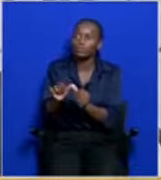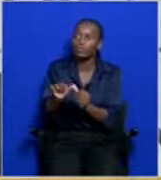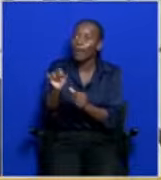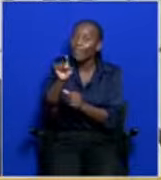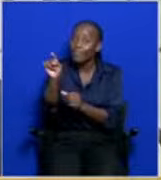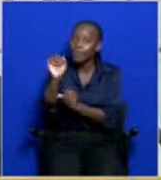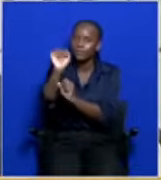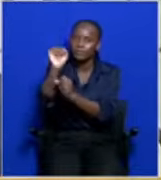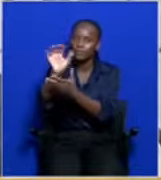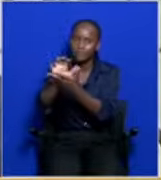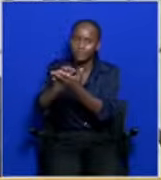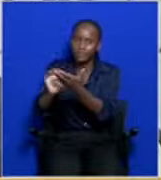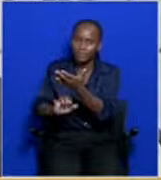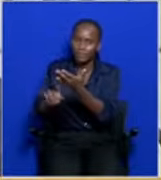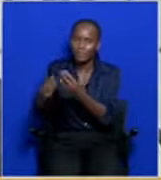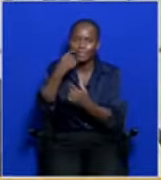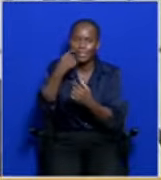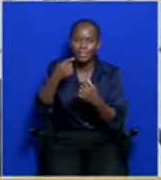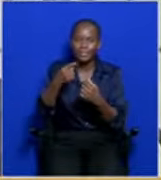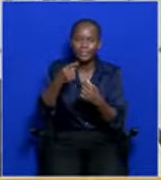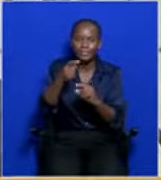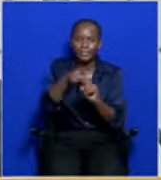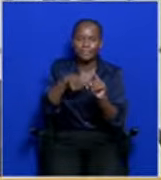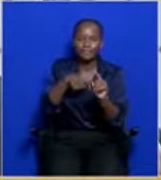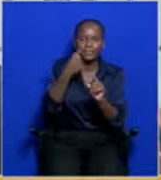escaped from them.